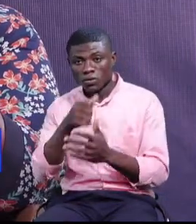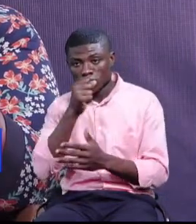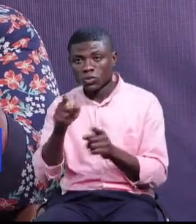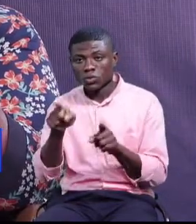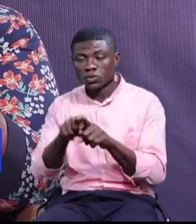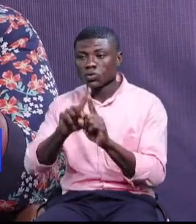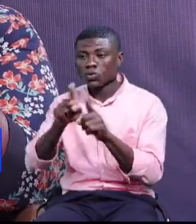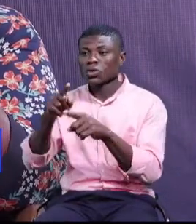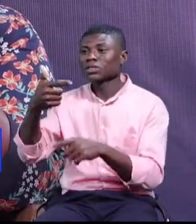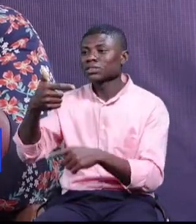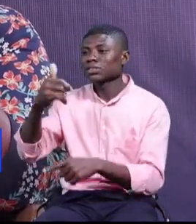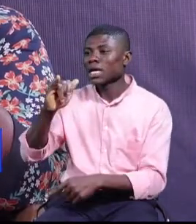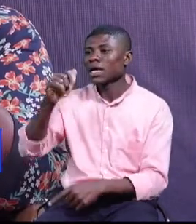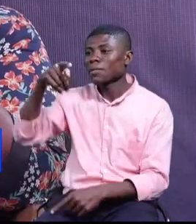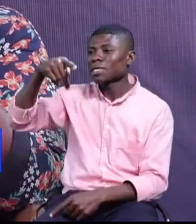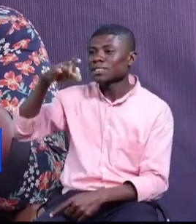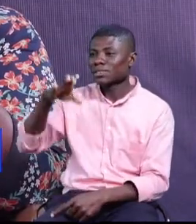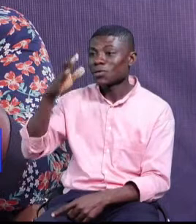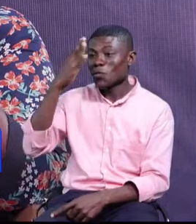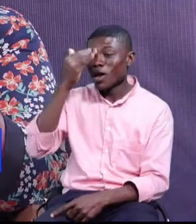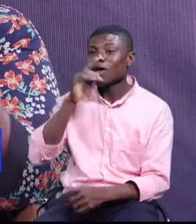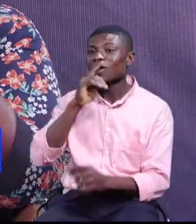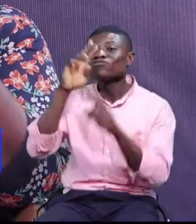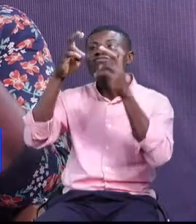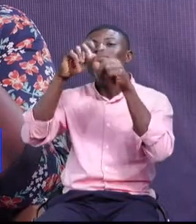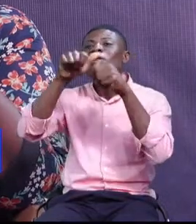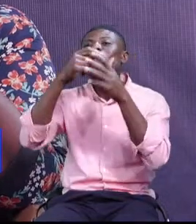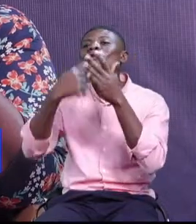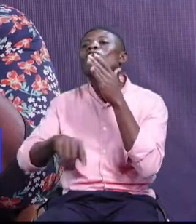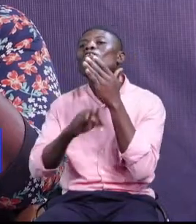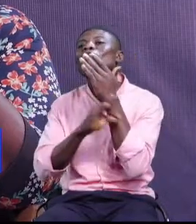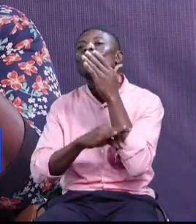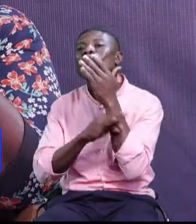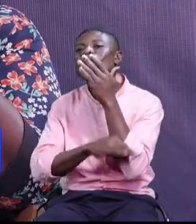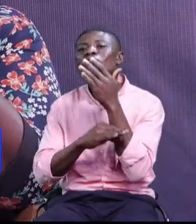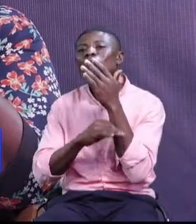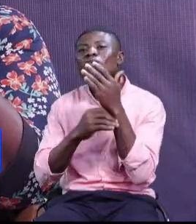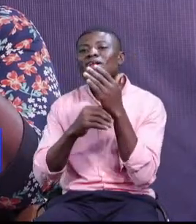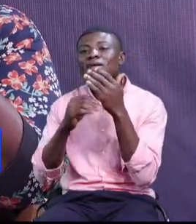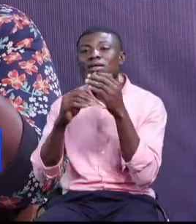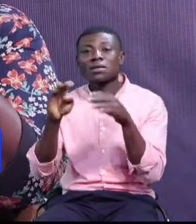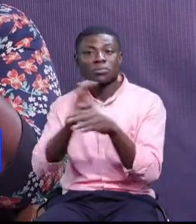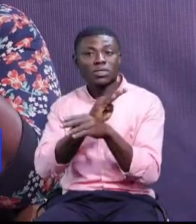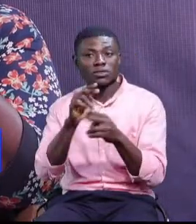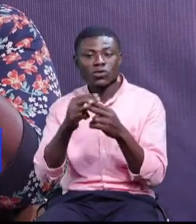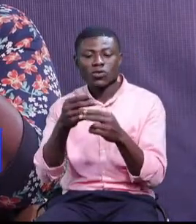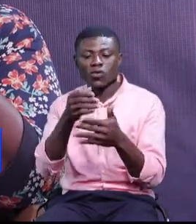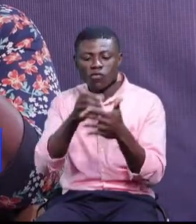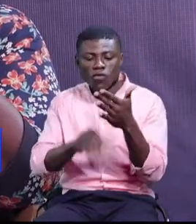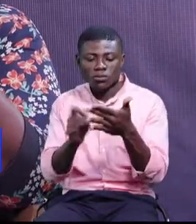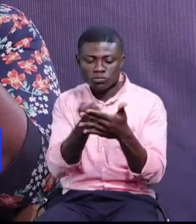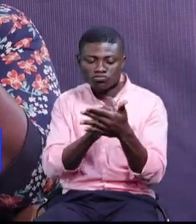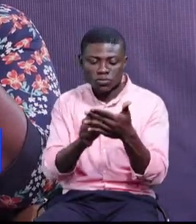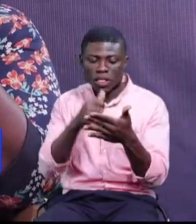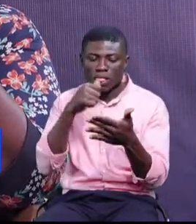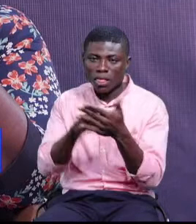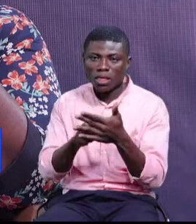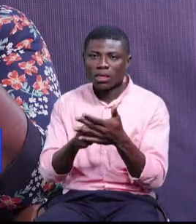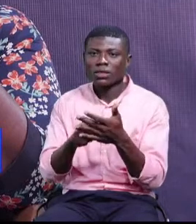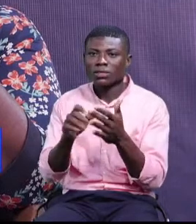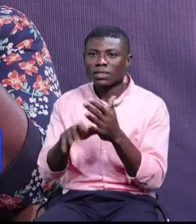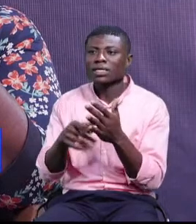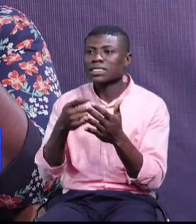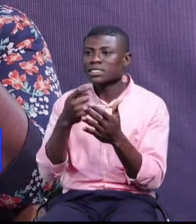the GIPC. Of course, we are talking about foreign companies. You fill your forms as well, and you do write a letter that you want